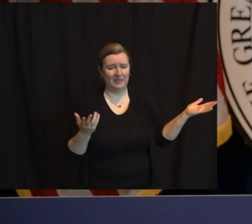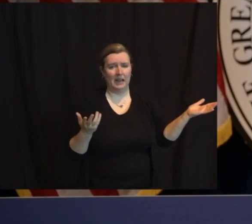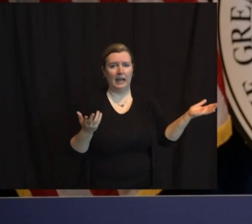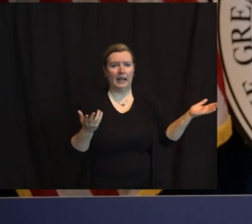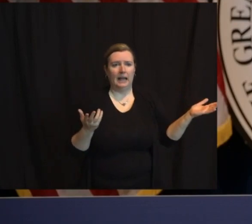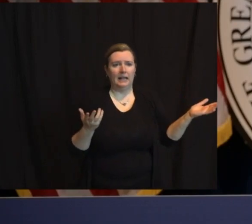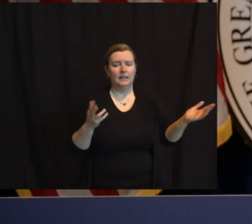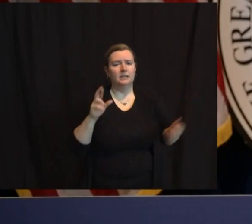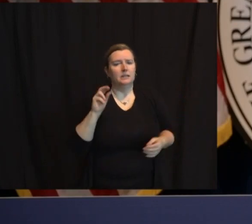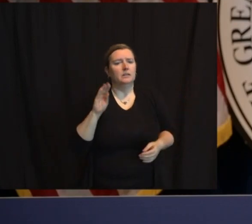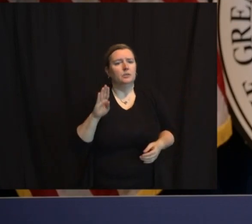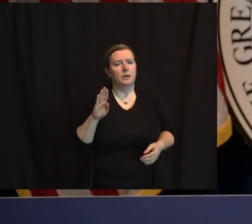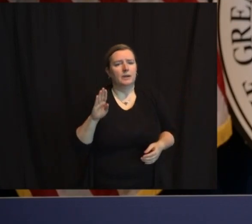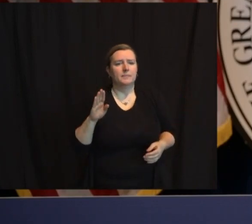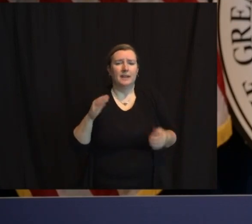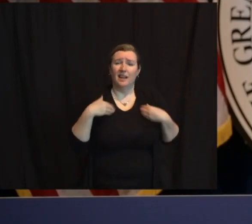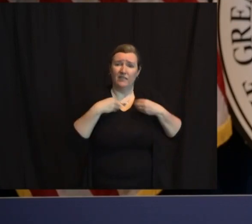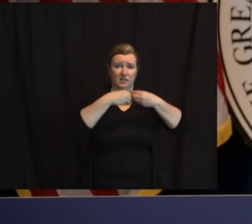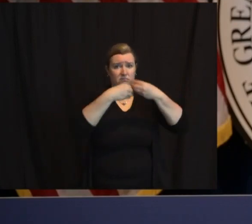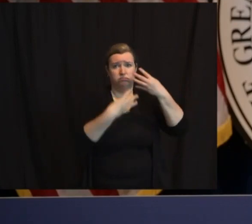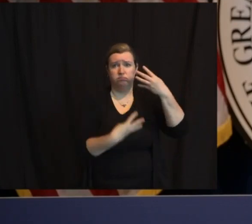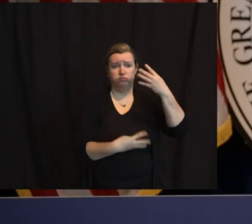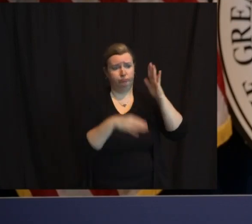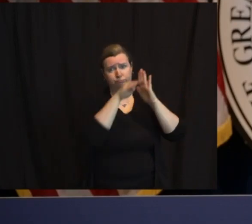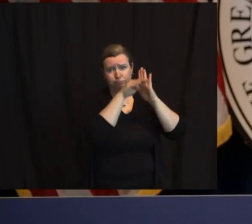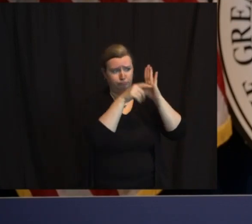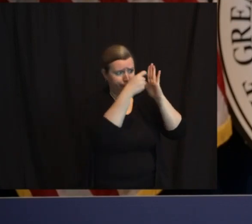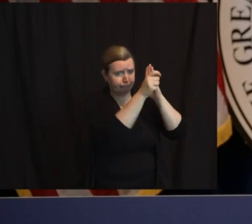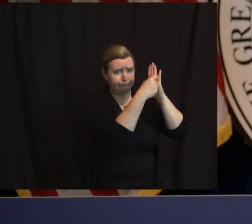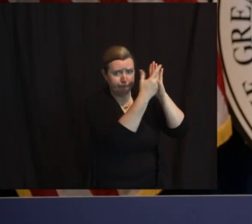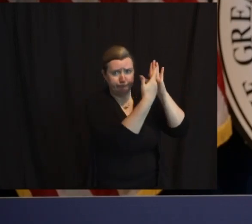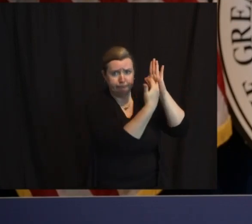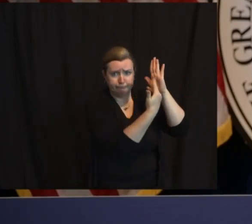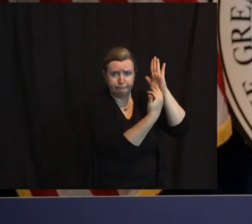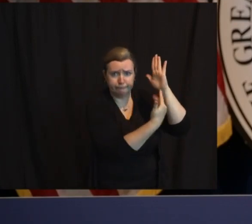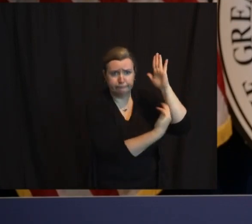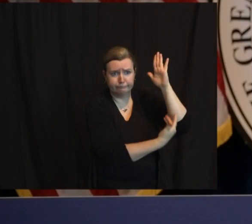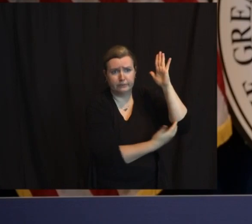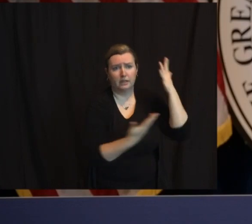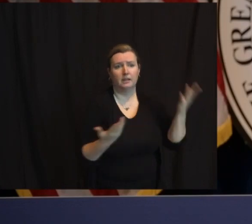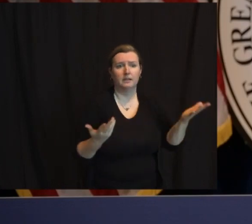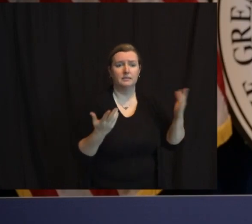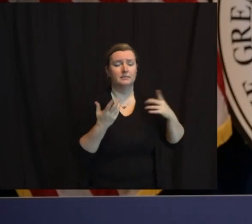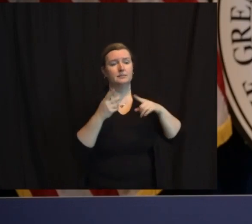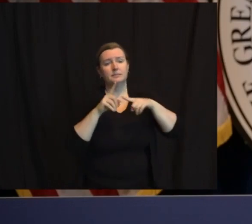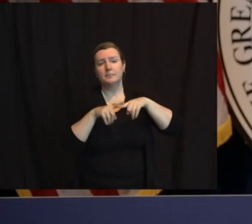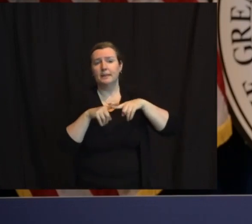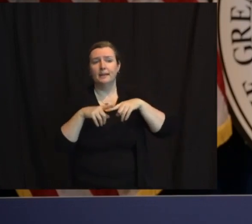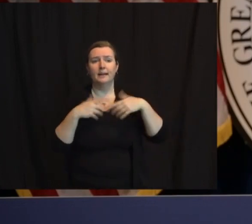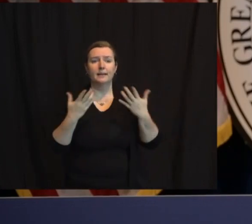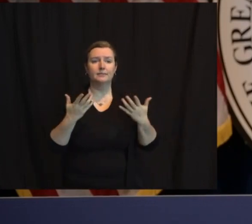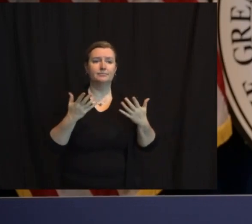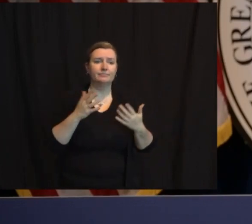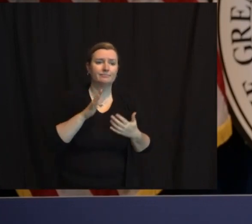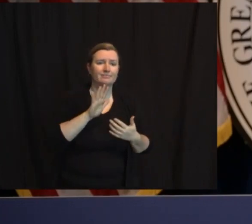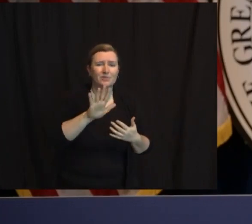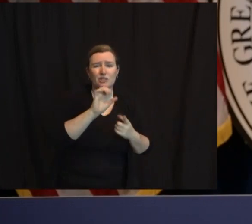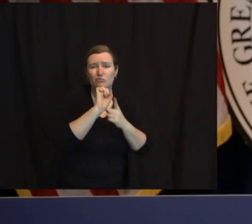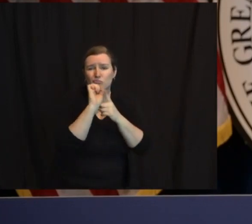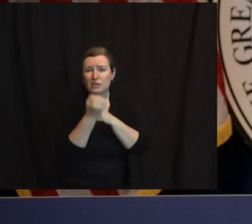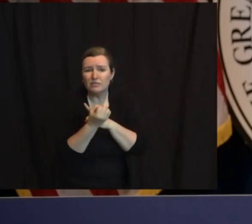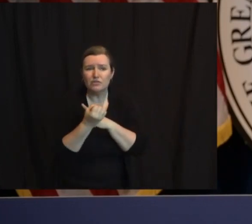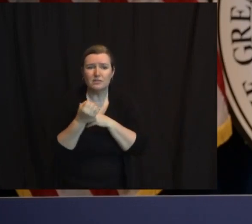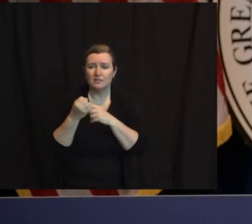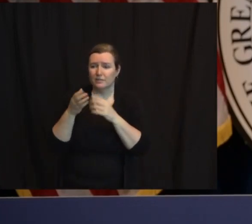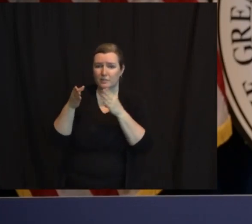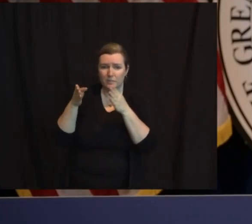up, and there's a half dozen or 8 of them. It does depend on the specific situation. You know, does the